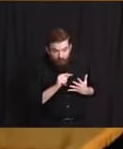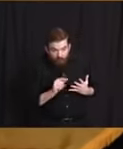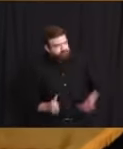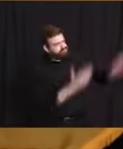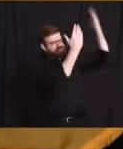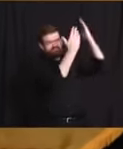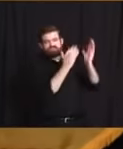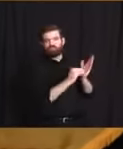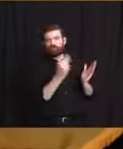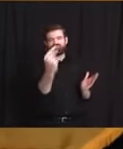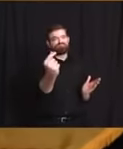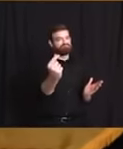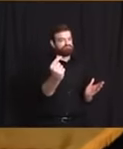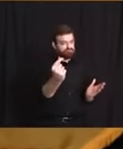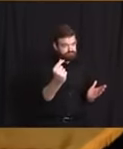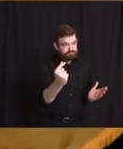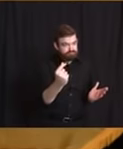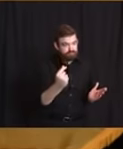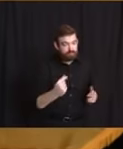COVID-19 webpage.